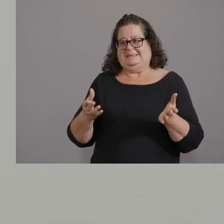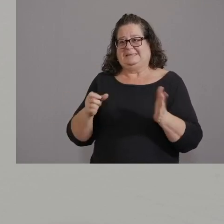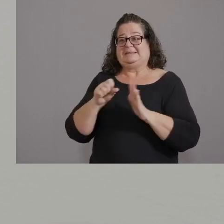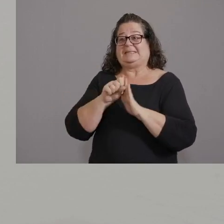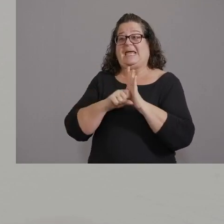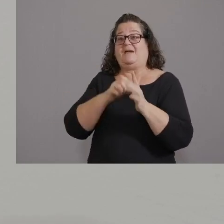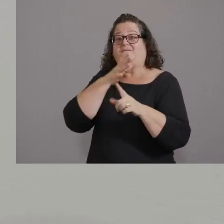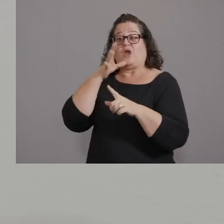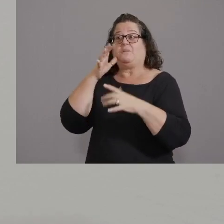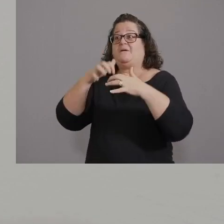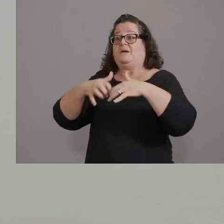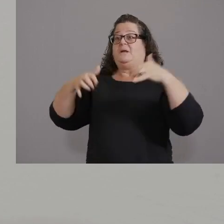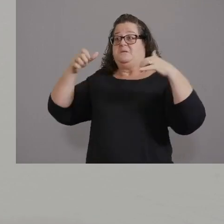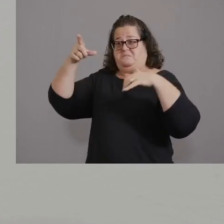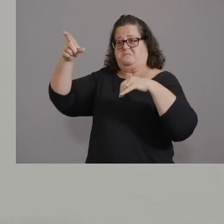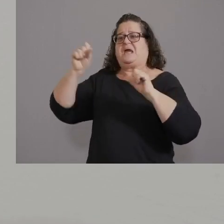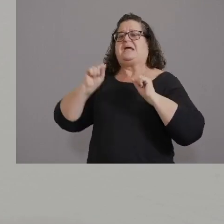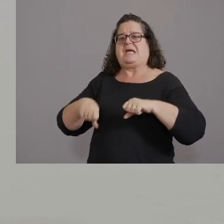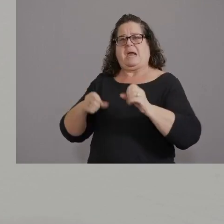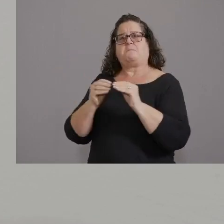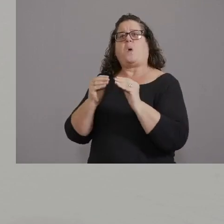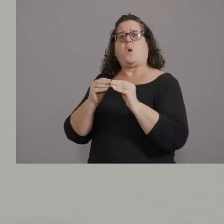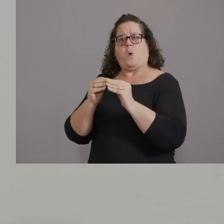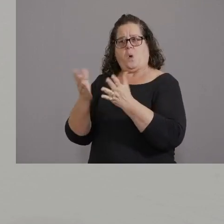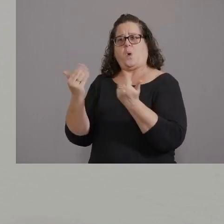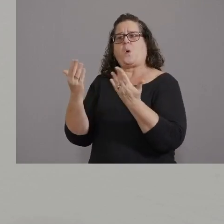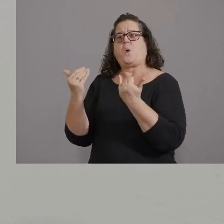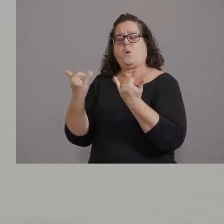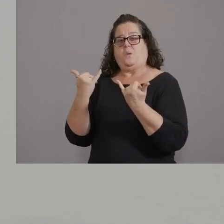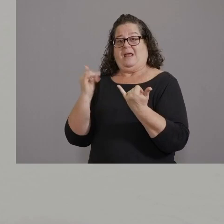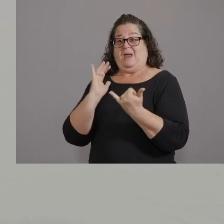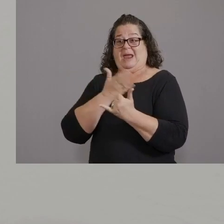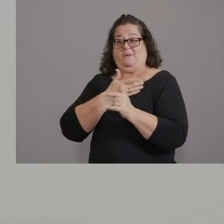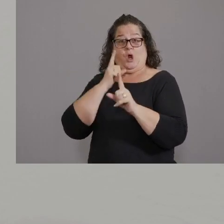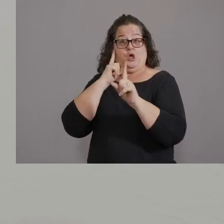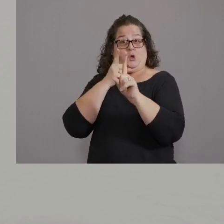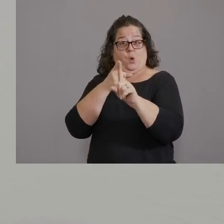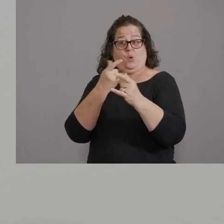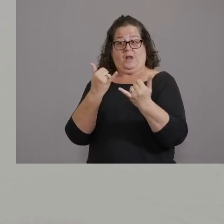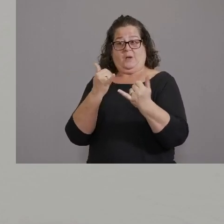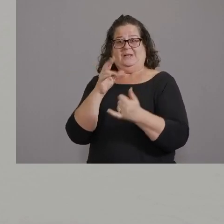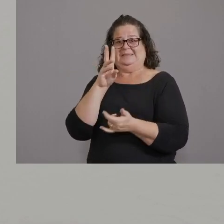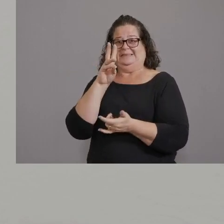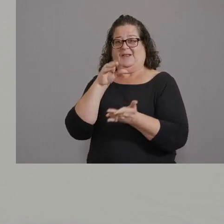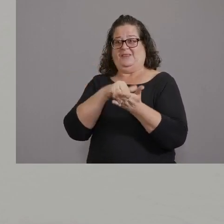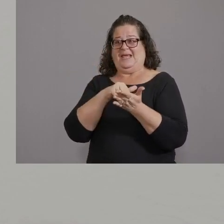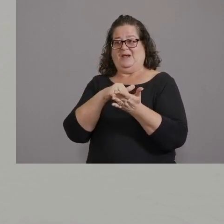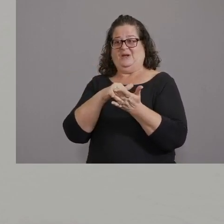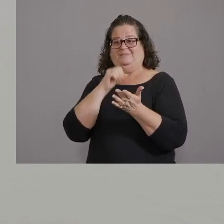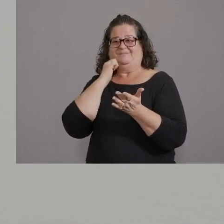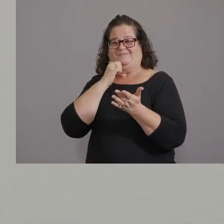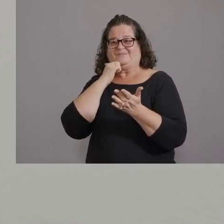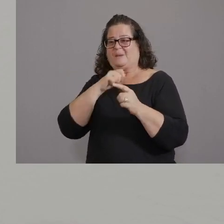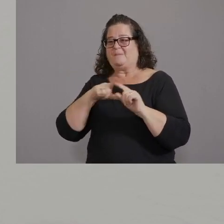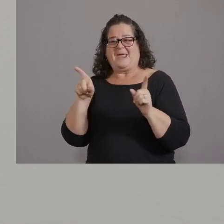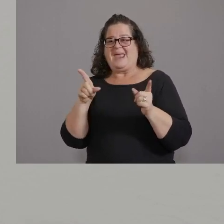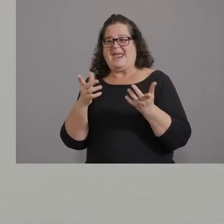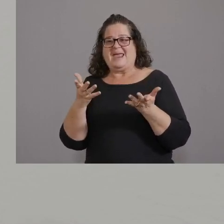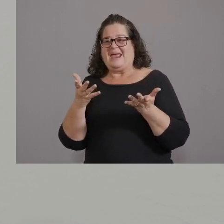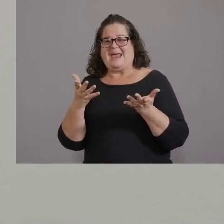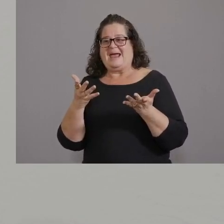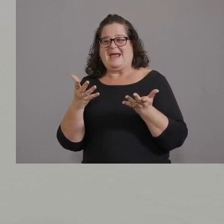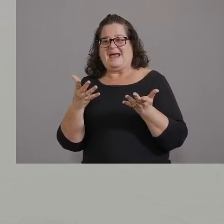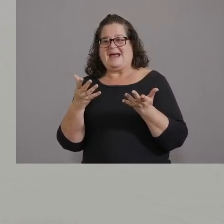the ability, while we're saying our goal right now is 6,000, that's because that's the resource limitation that we have. With our vaccine, we